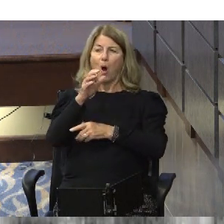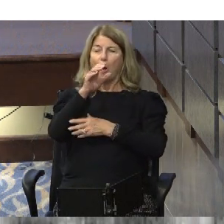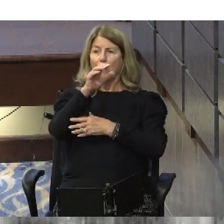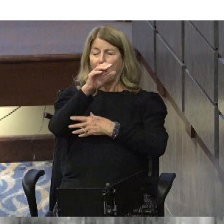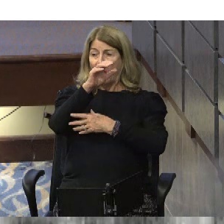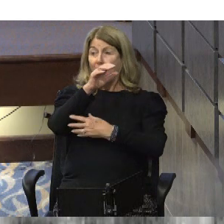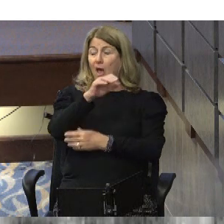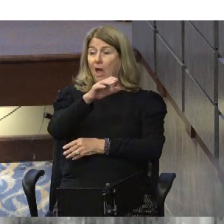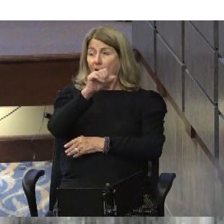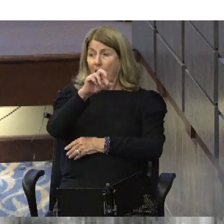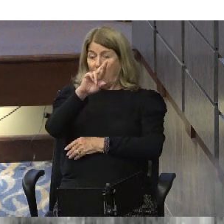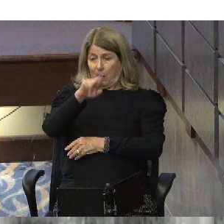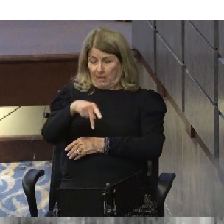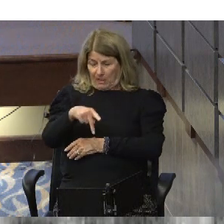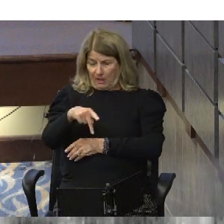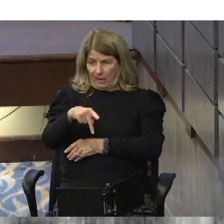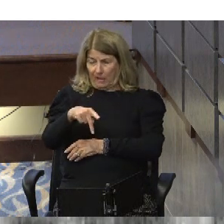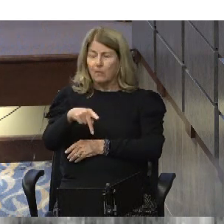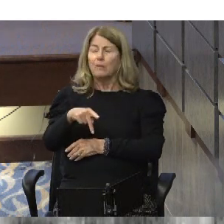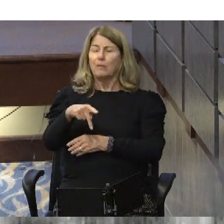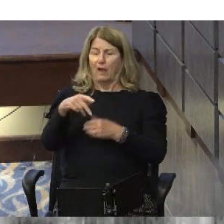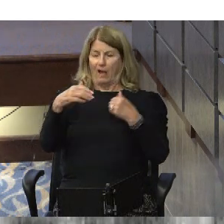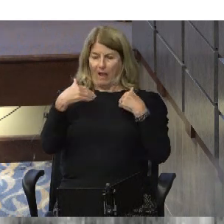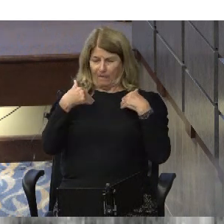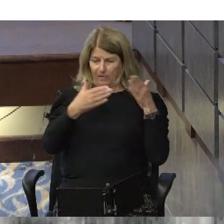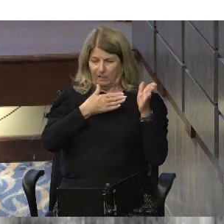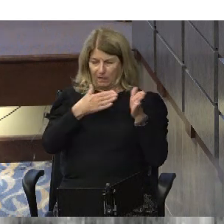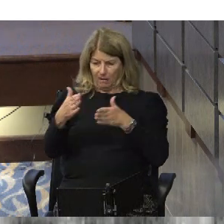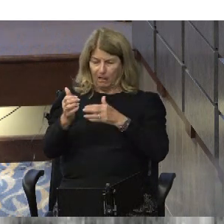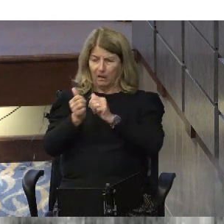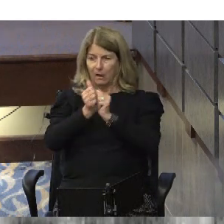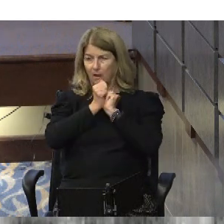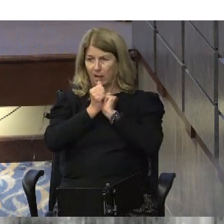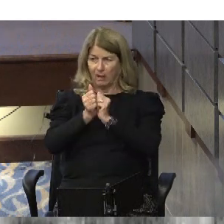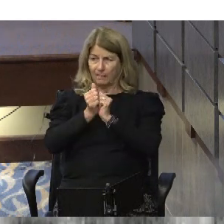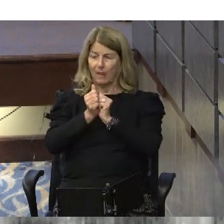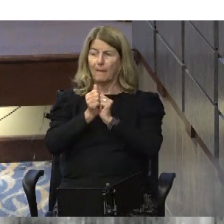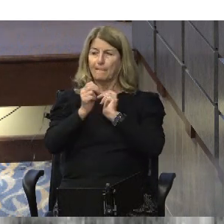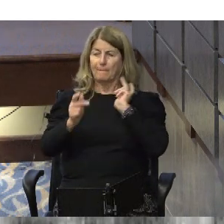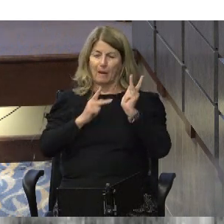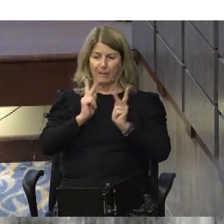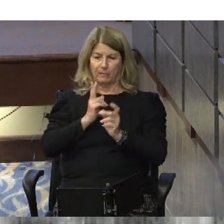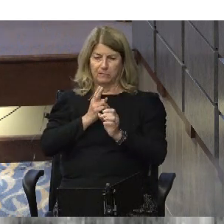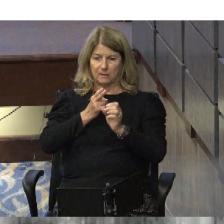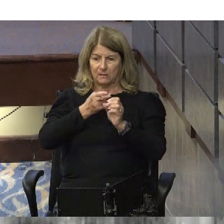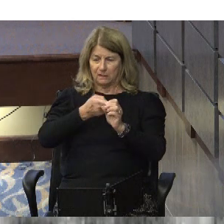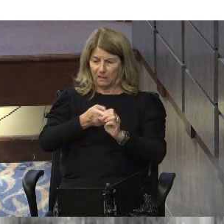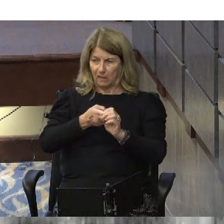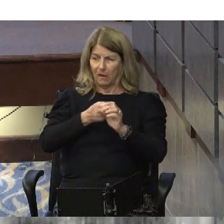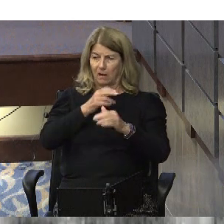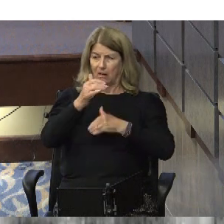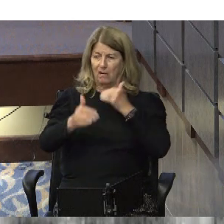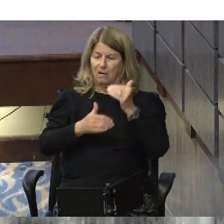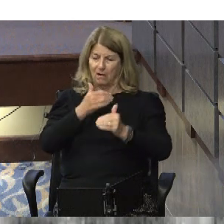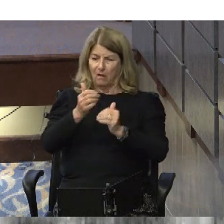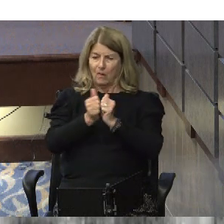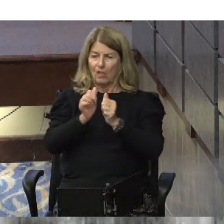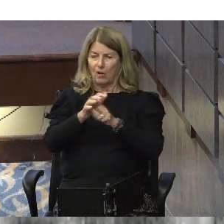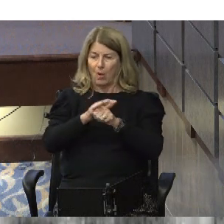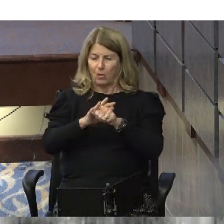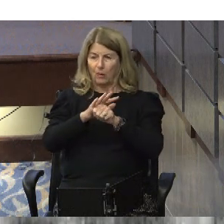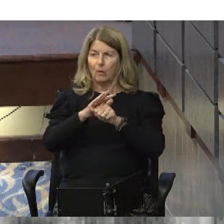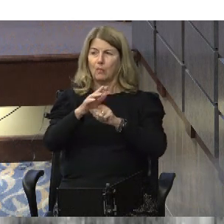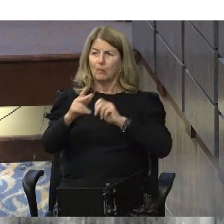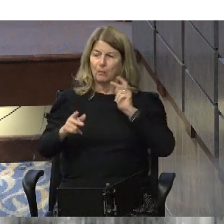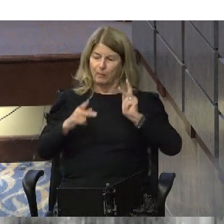requirements, what we've been doing to put this plan together, we went through a consultation and public participation process with both local stakeholders as well as